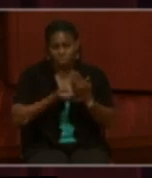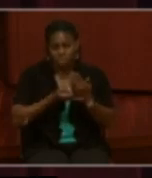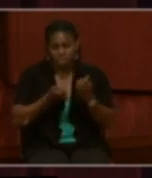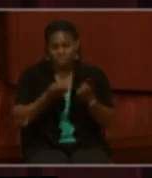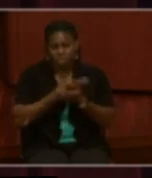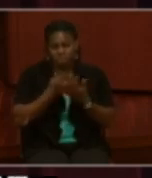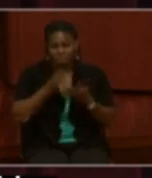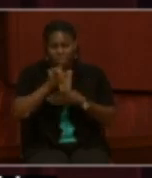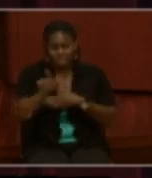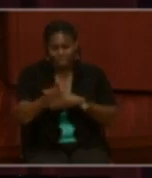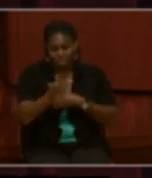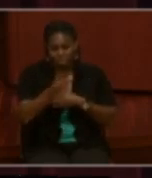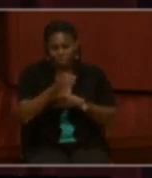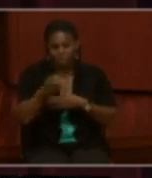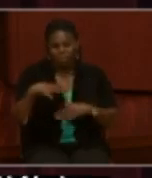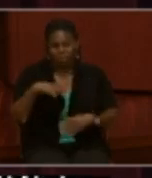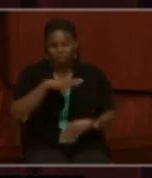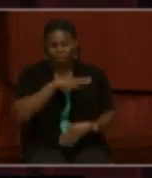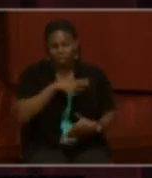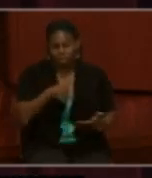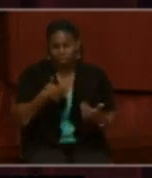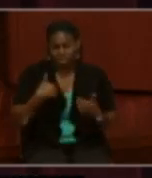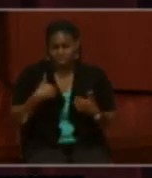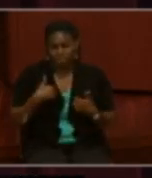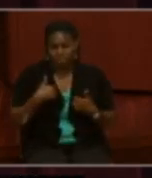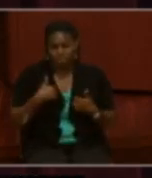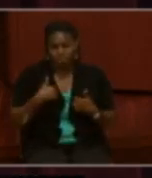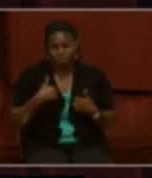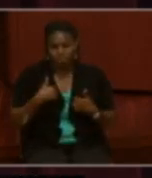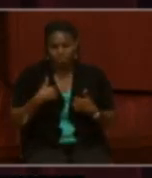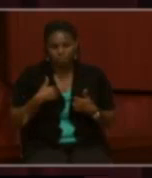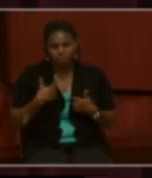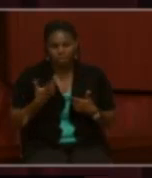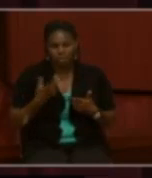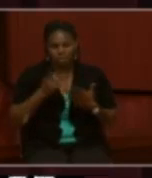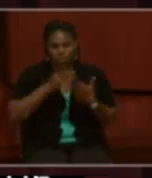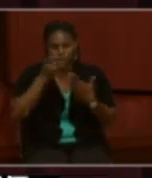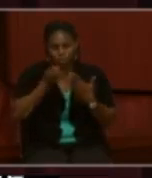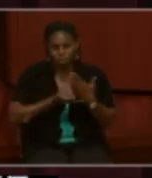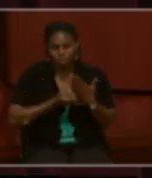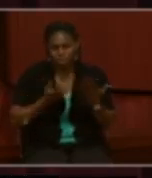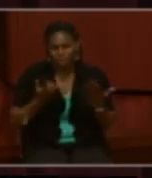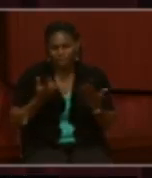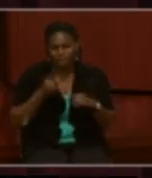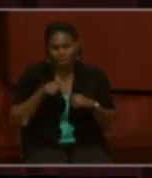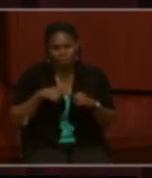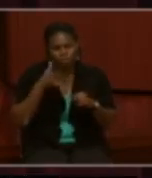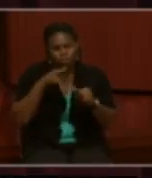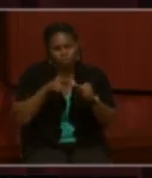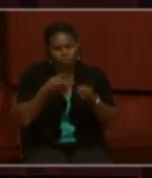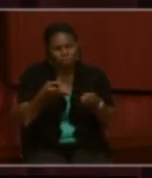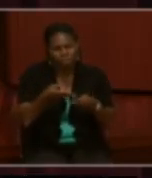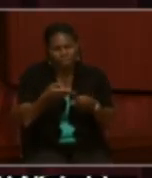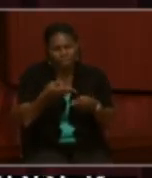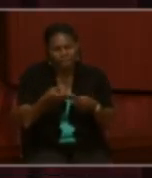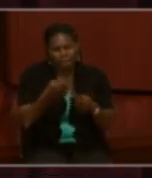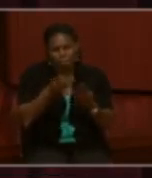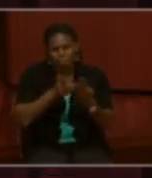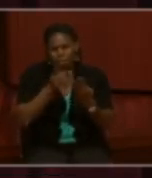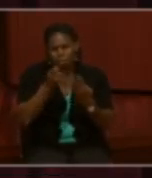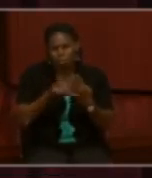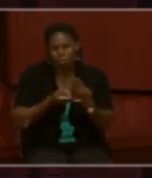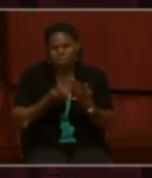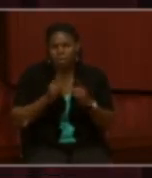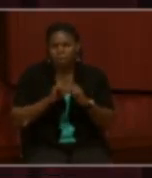the Library of Congress has embarked on. There's a project, I can't recall the exact name of it, but there's